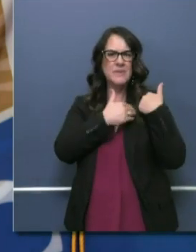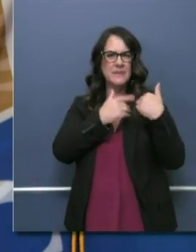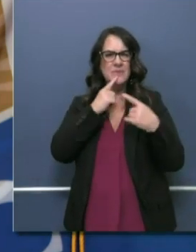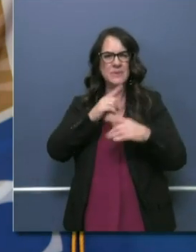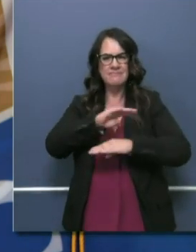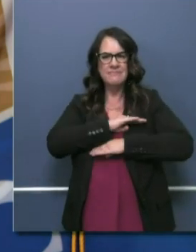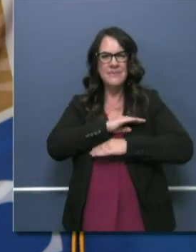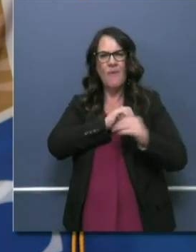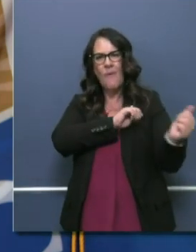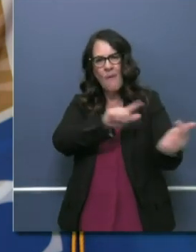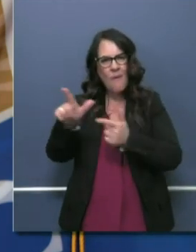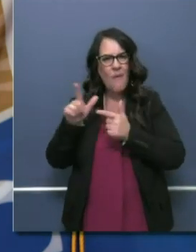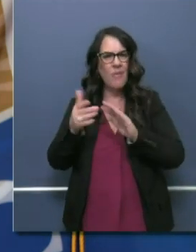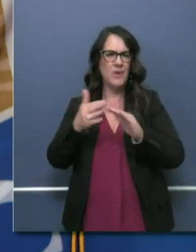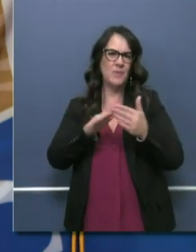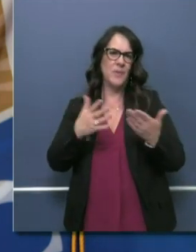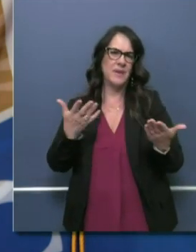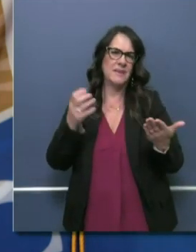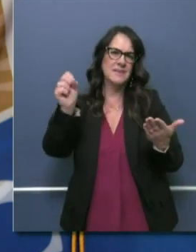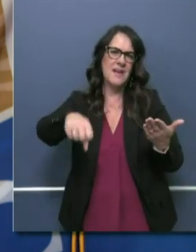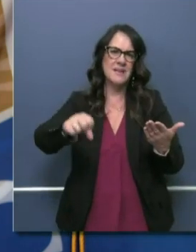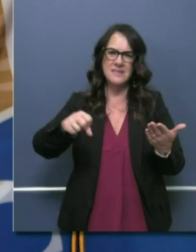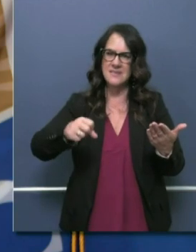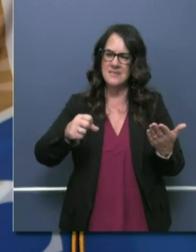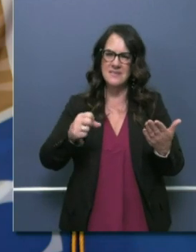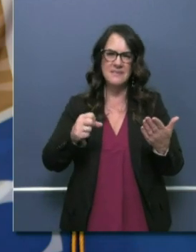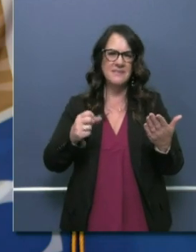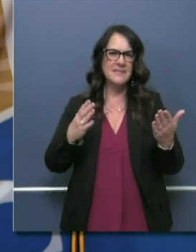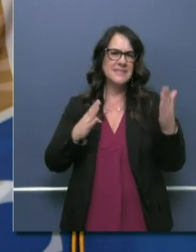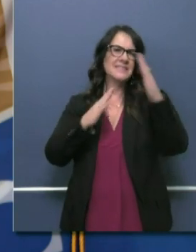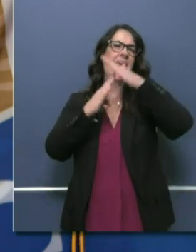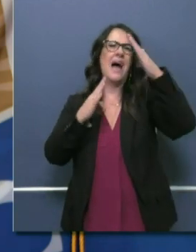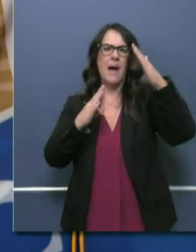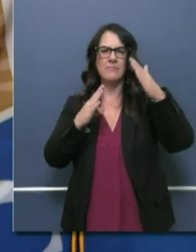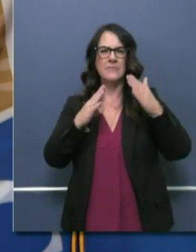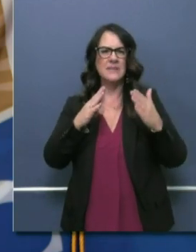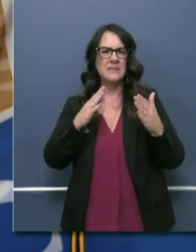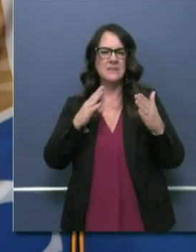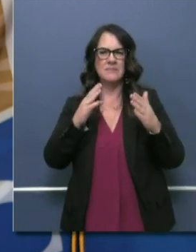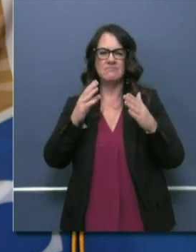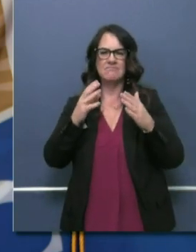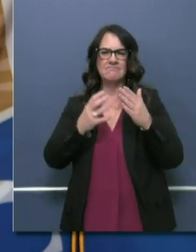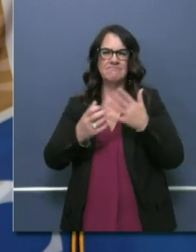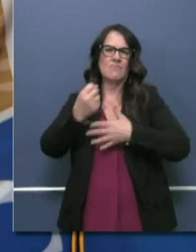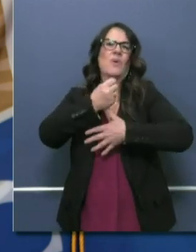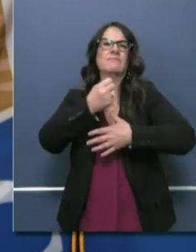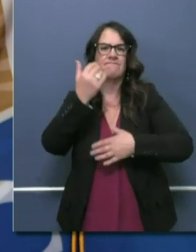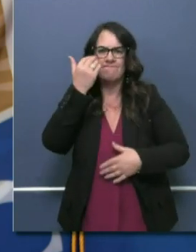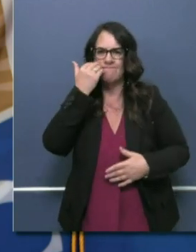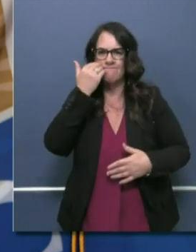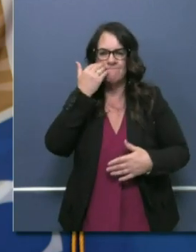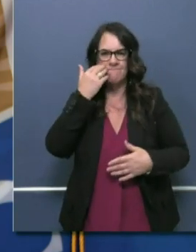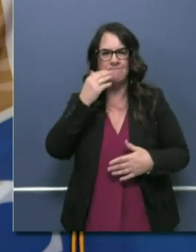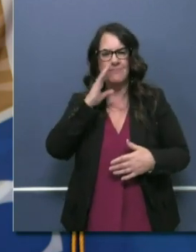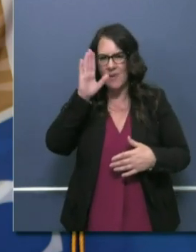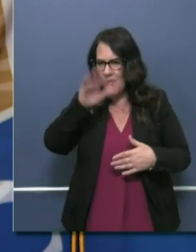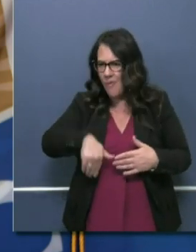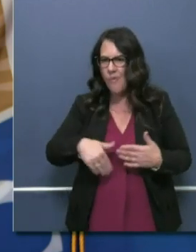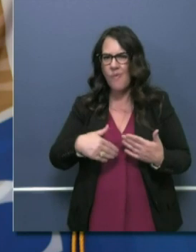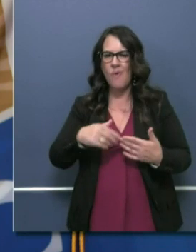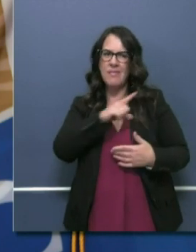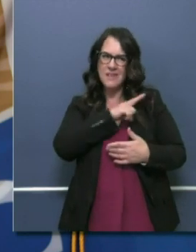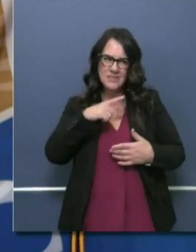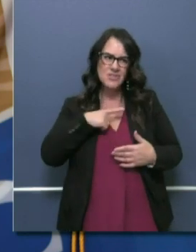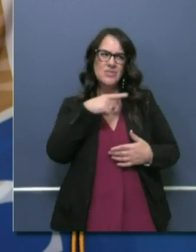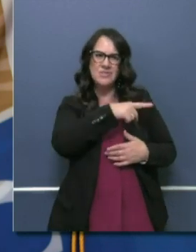of all our communities. But always is top priority for me and for this administration, and I know for the